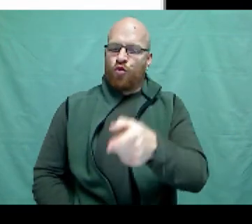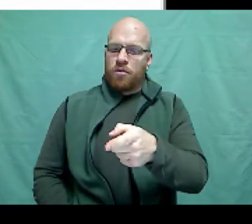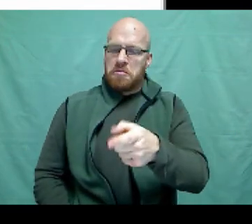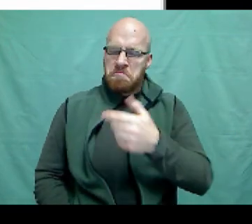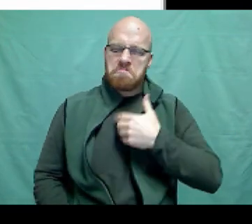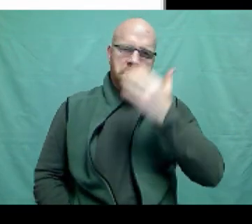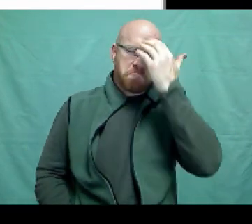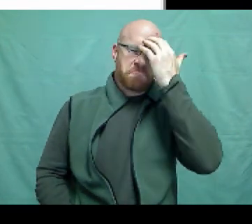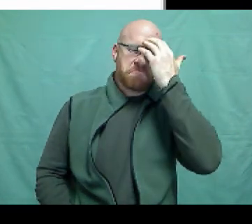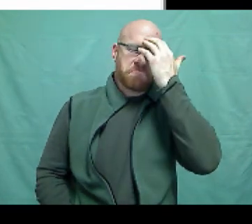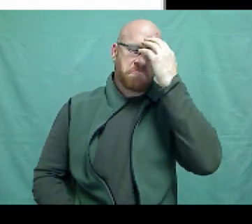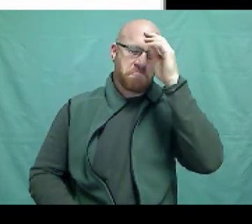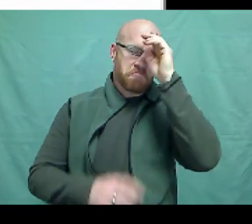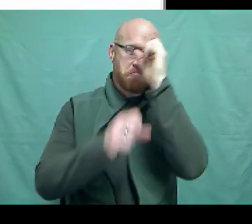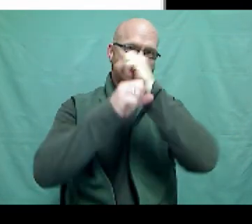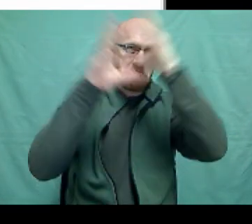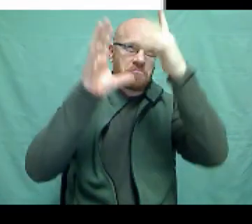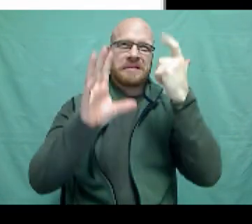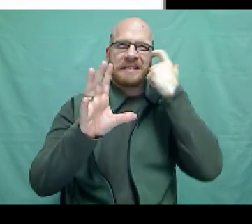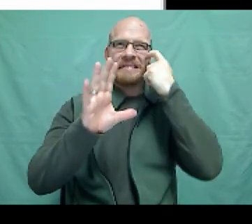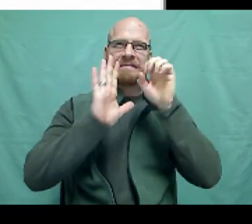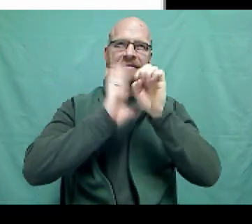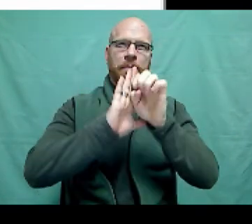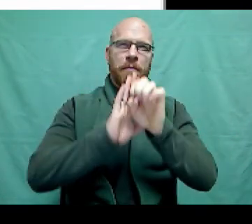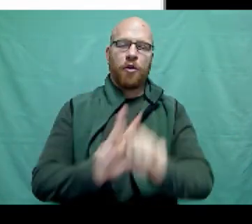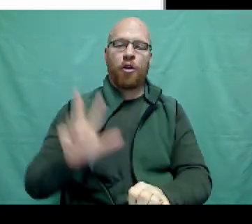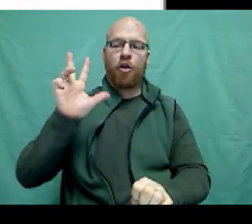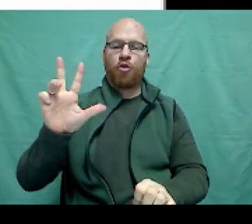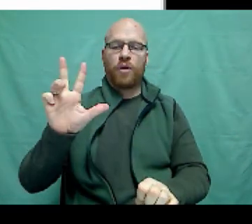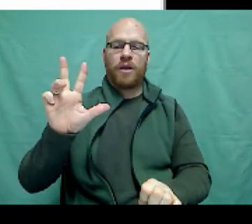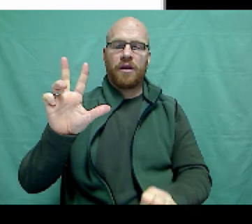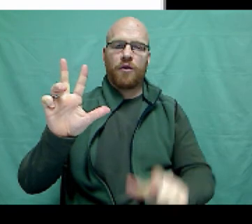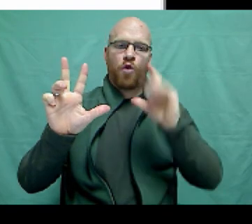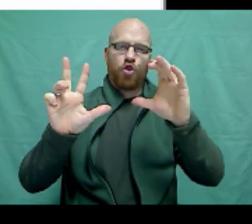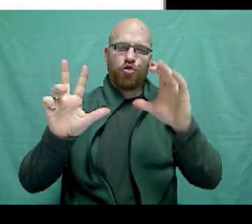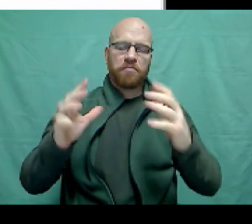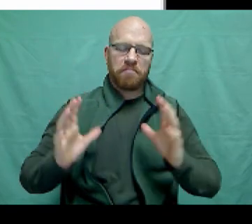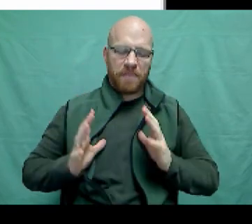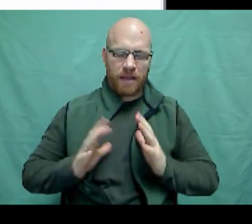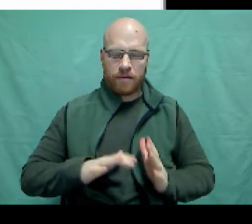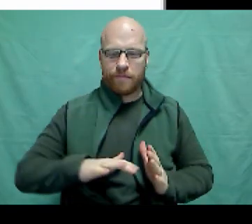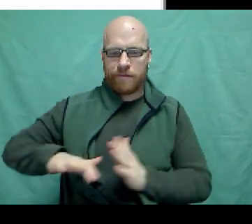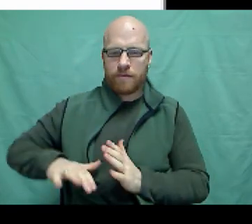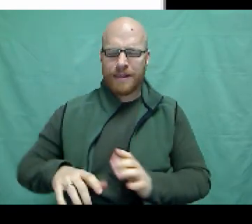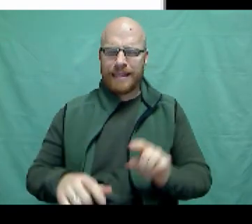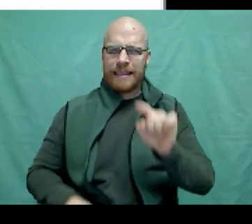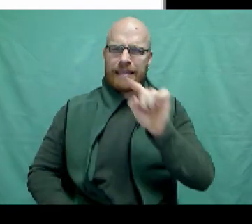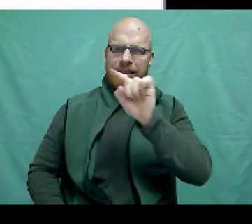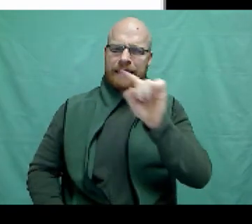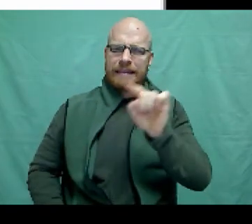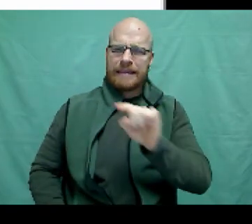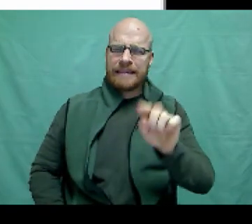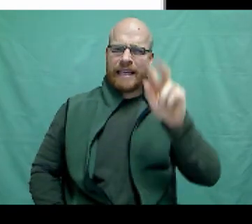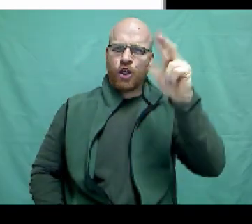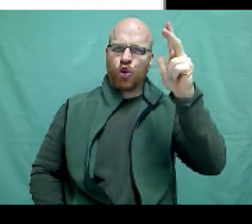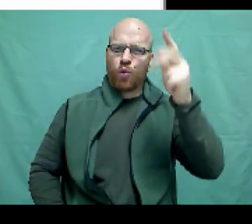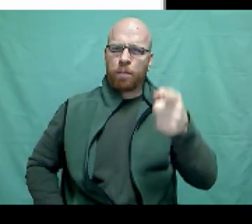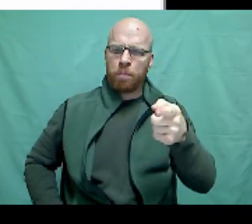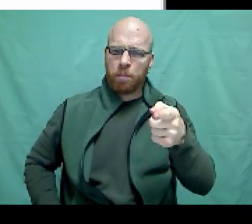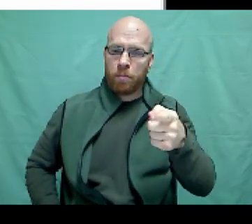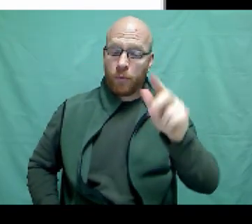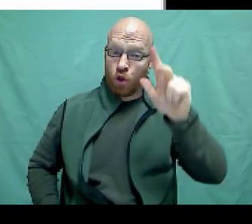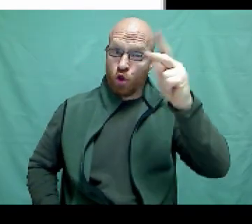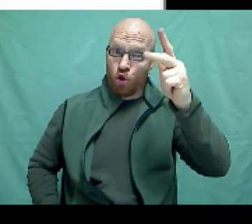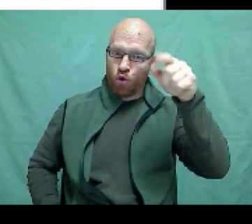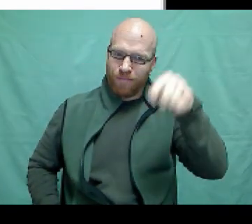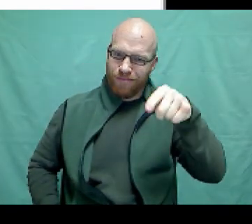Now, we have 300, and by previous examples, we can say that 3 times 100 equals 300. That's done. Now, have z